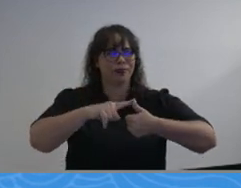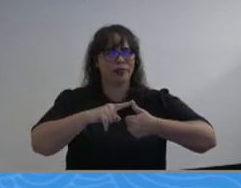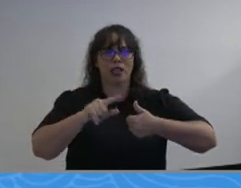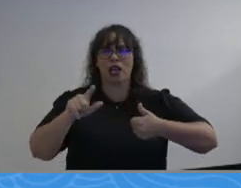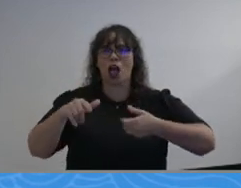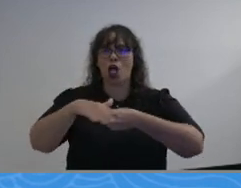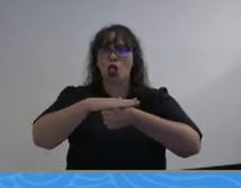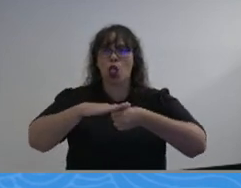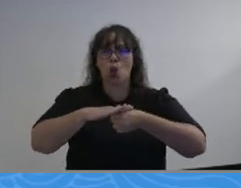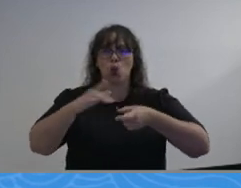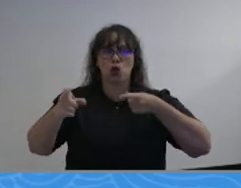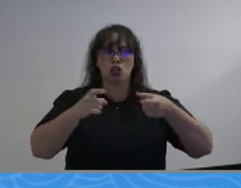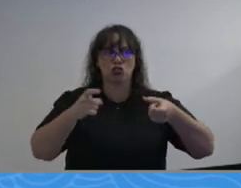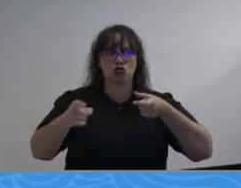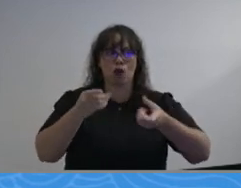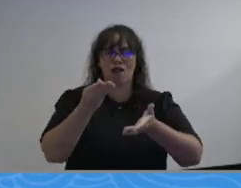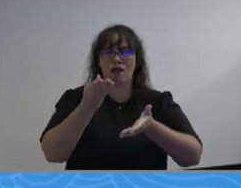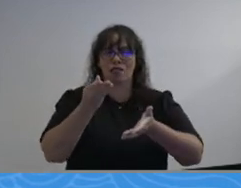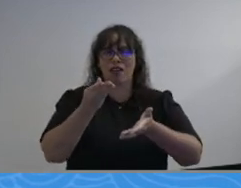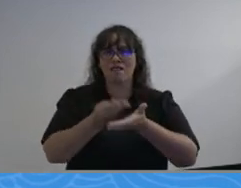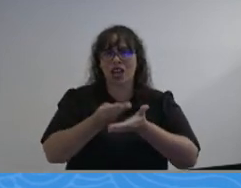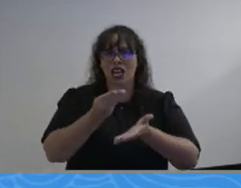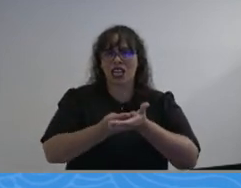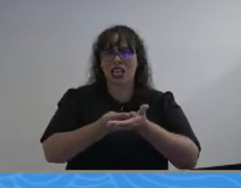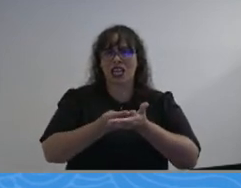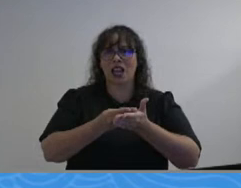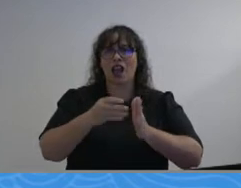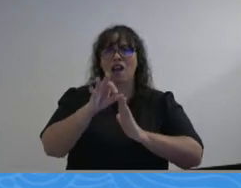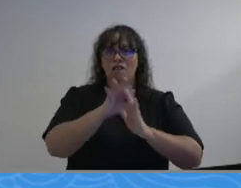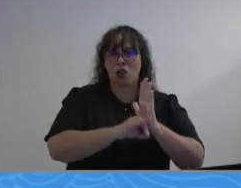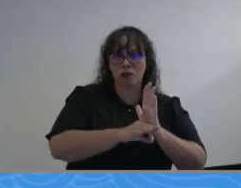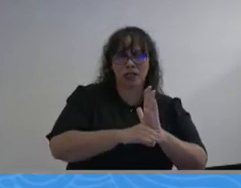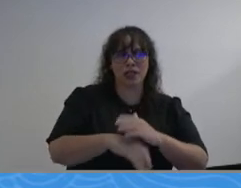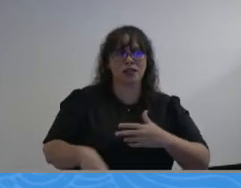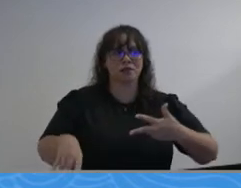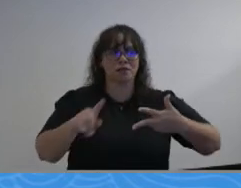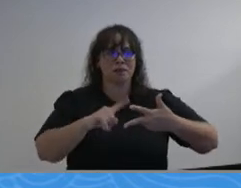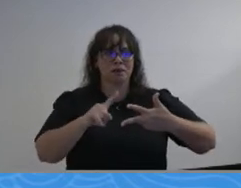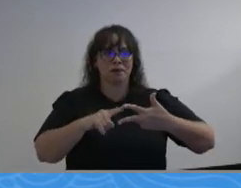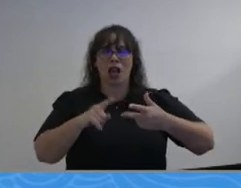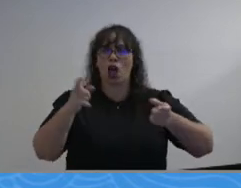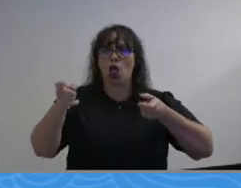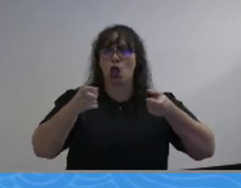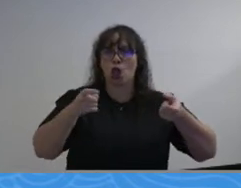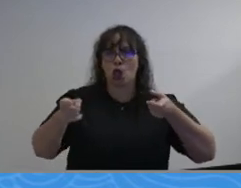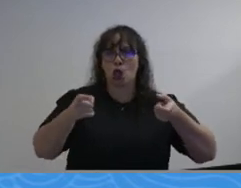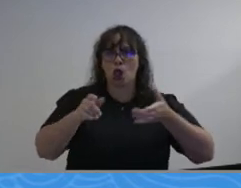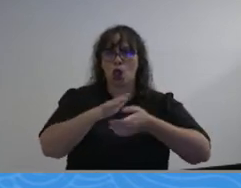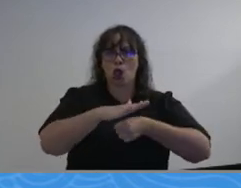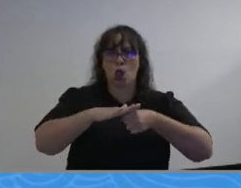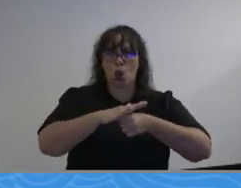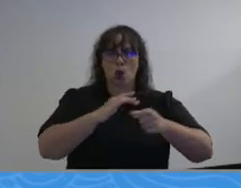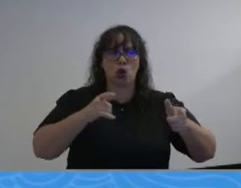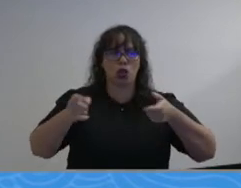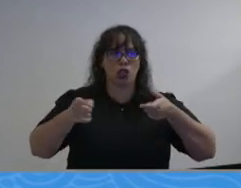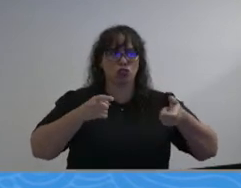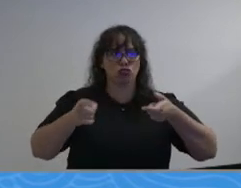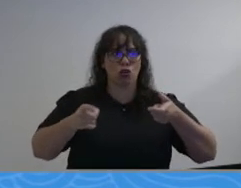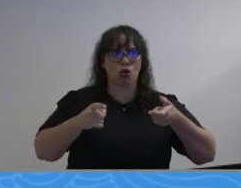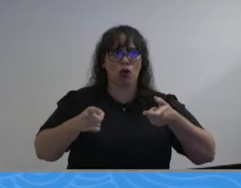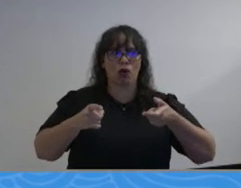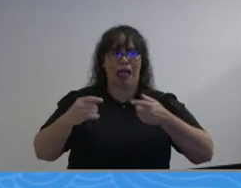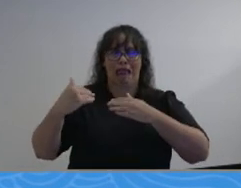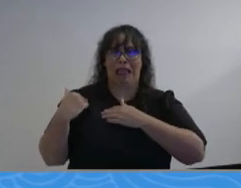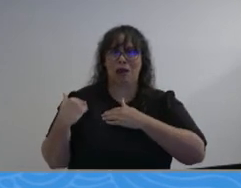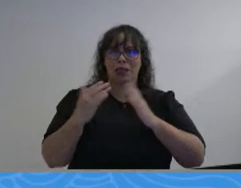local control funding formula? Two, what is the local control accountability plan? And three, how can we use the LCAP to transform